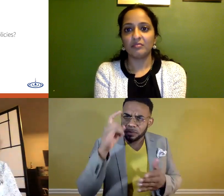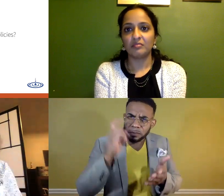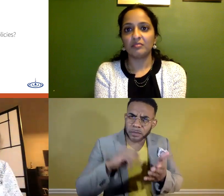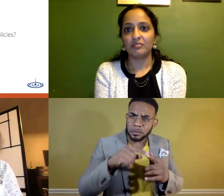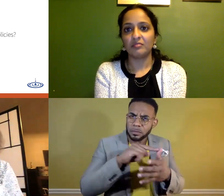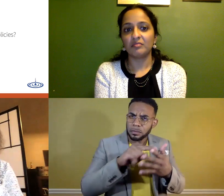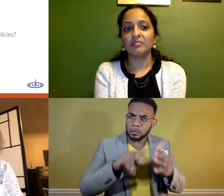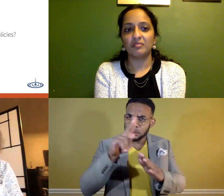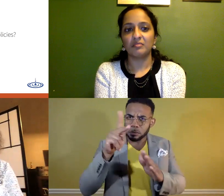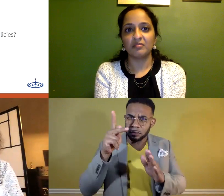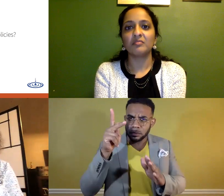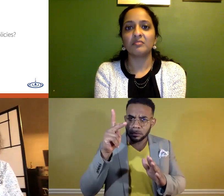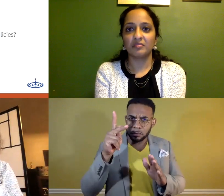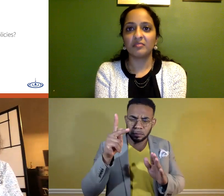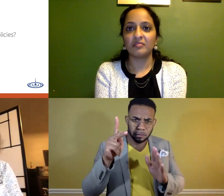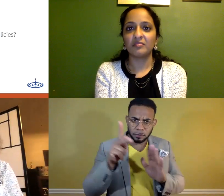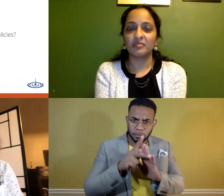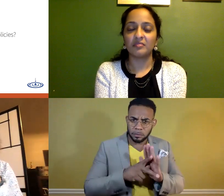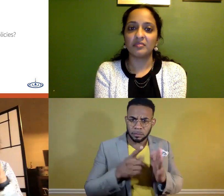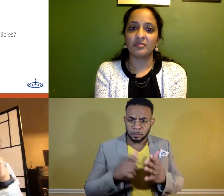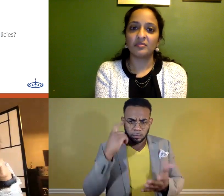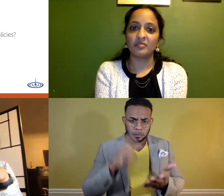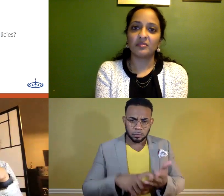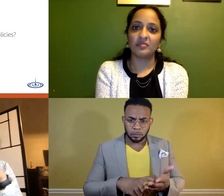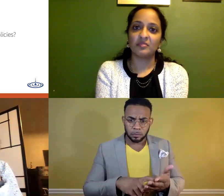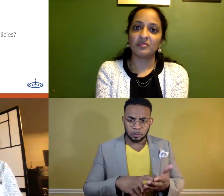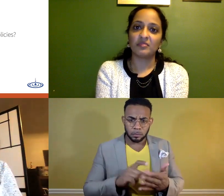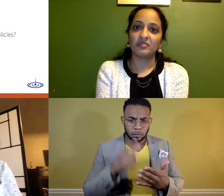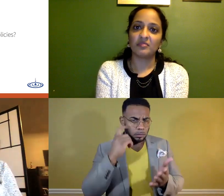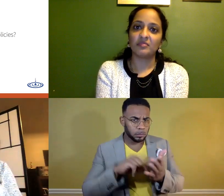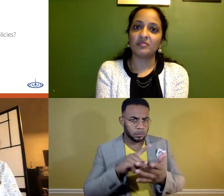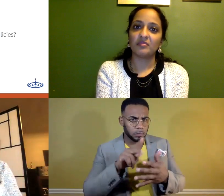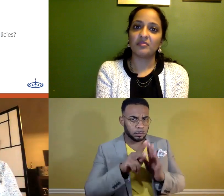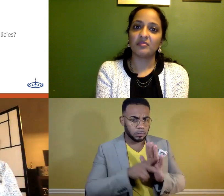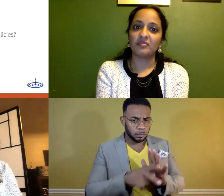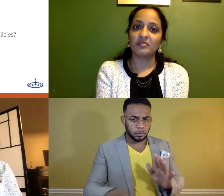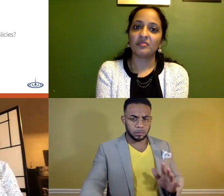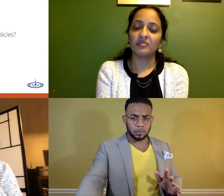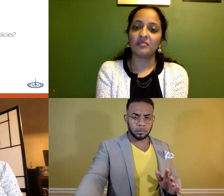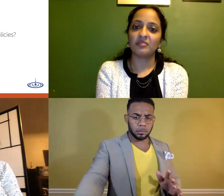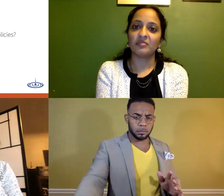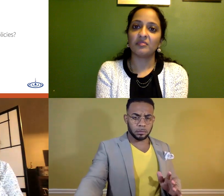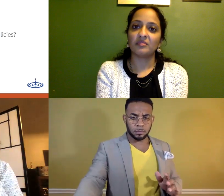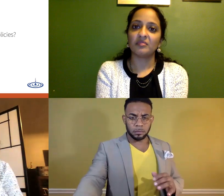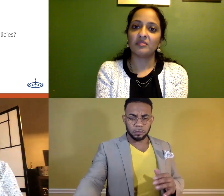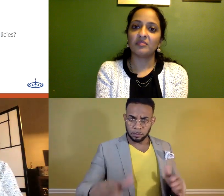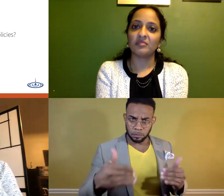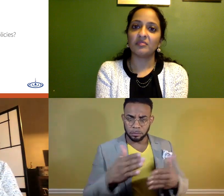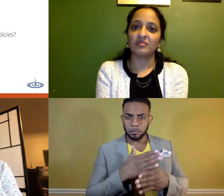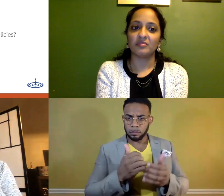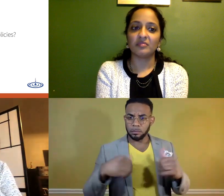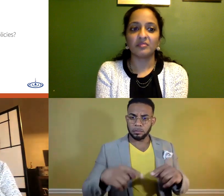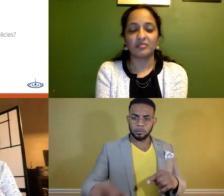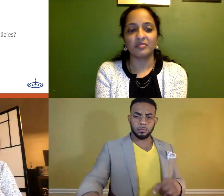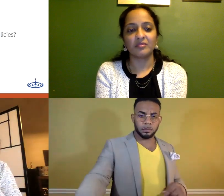these policies? What are you noticing about these policies? Go ahead and share with